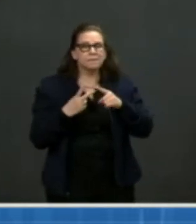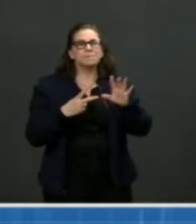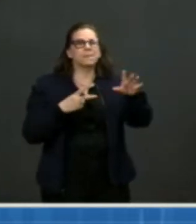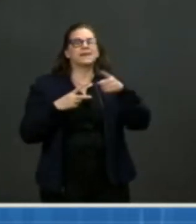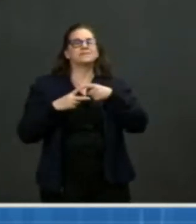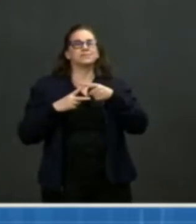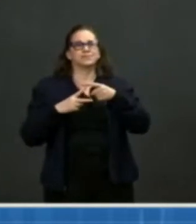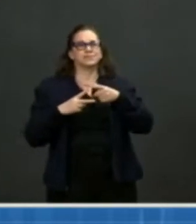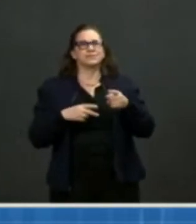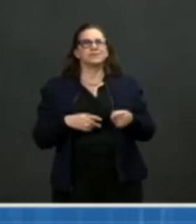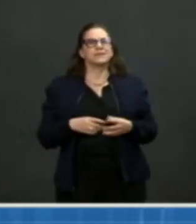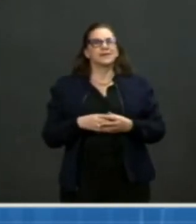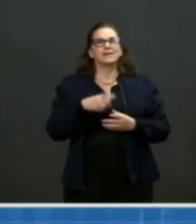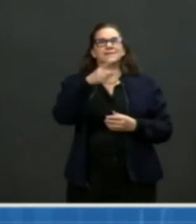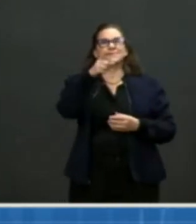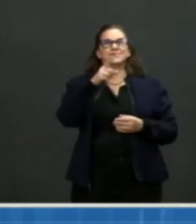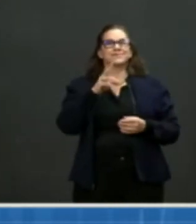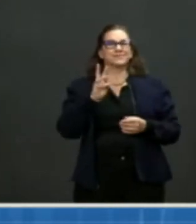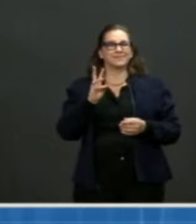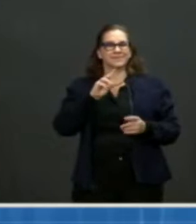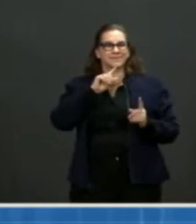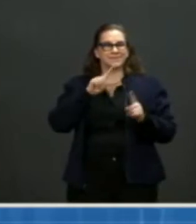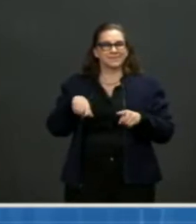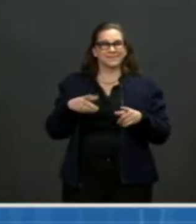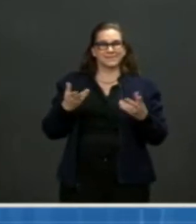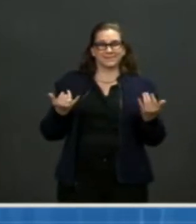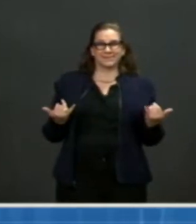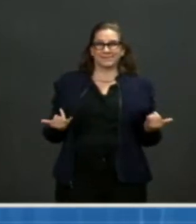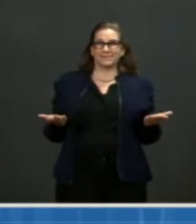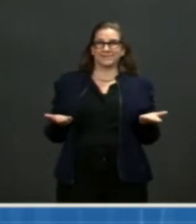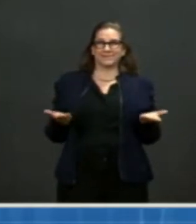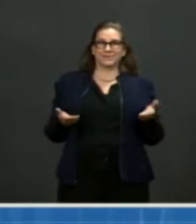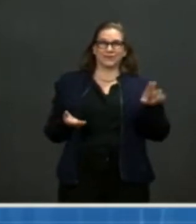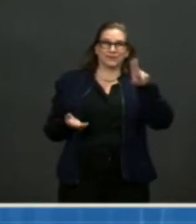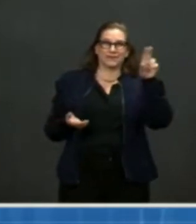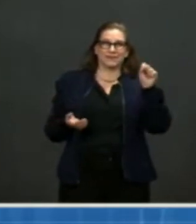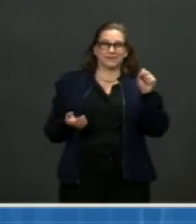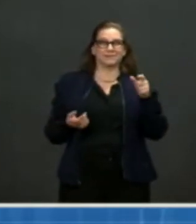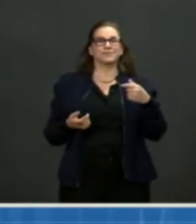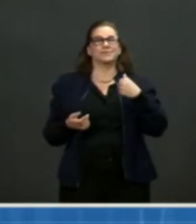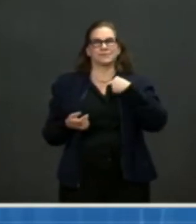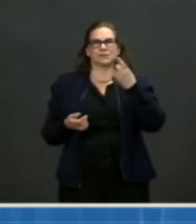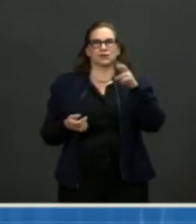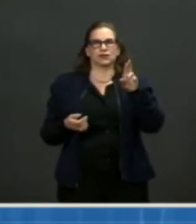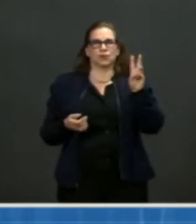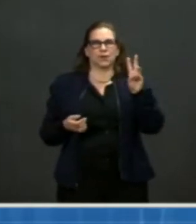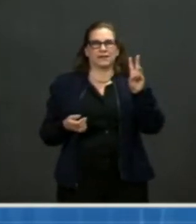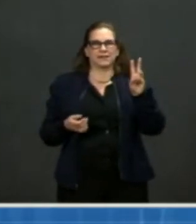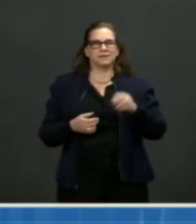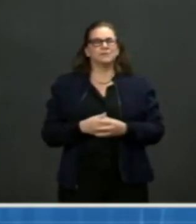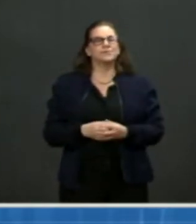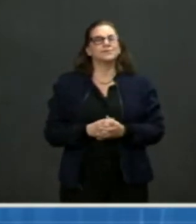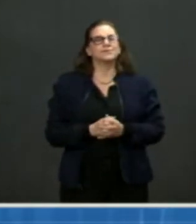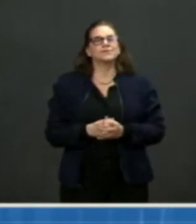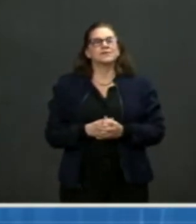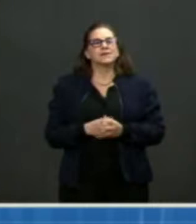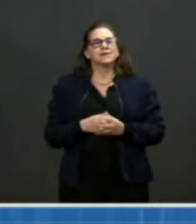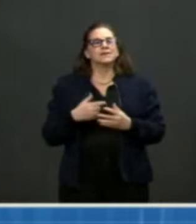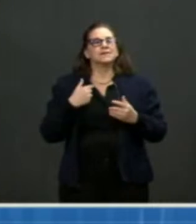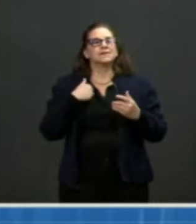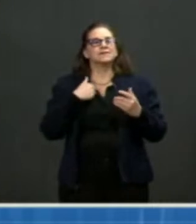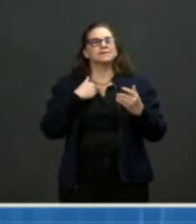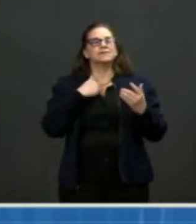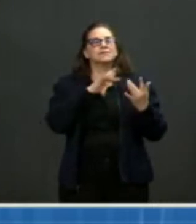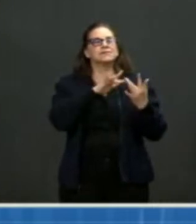country? Yeah, I'd be happy to. We are looking at these data. We're reaching out to individual states, trying to encourage them.